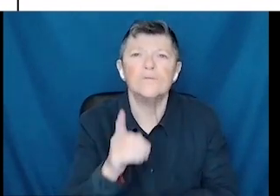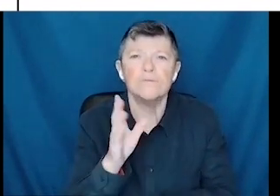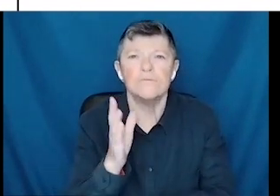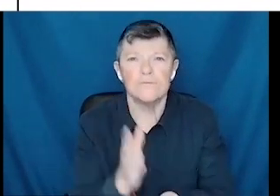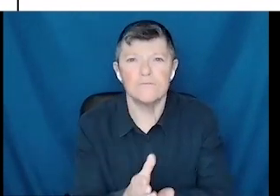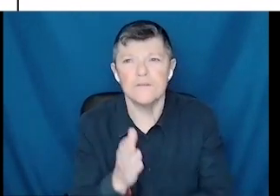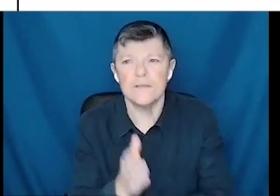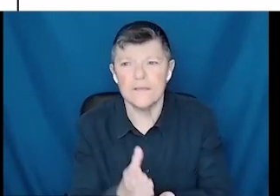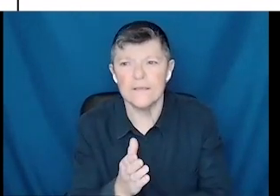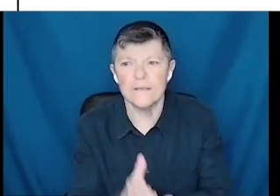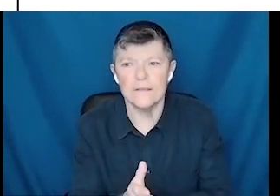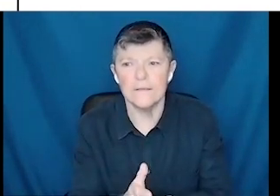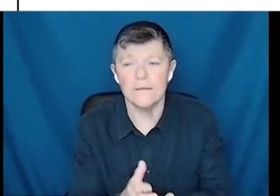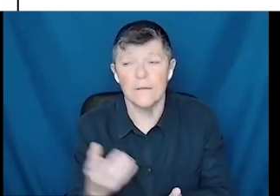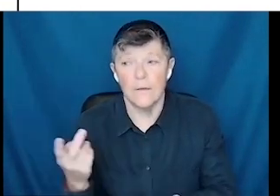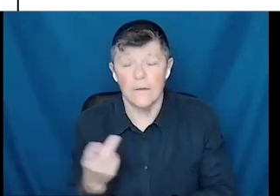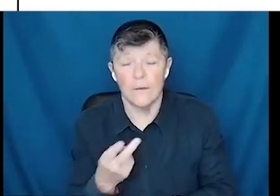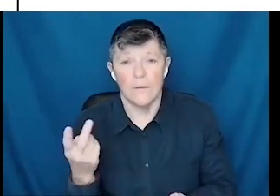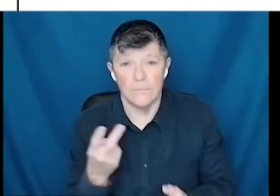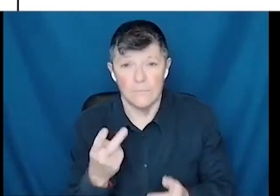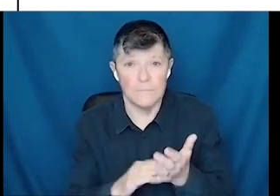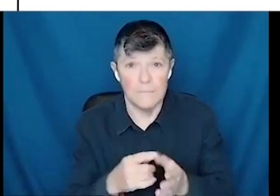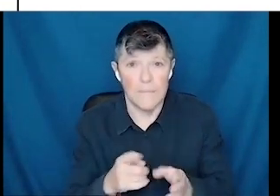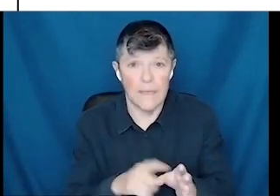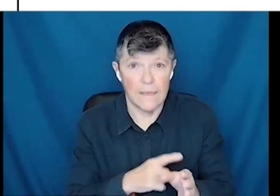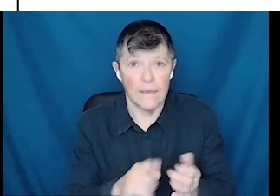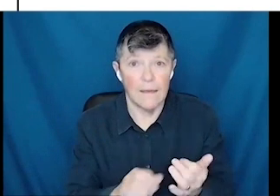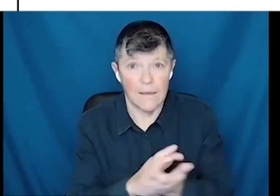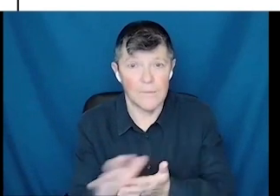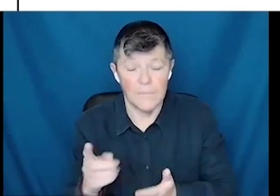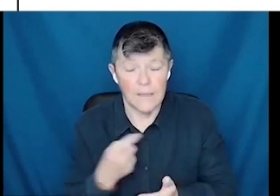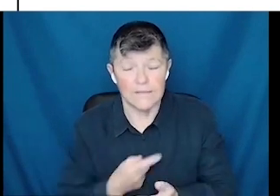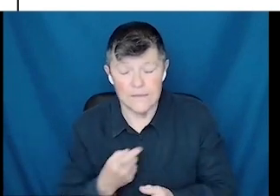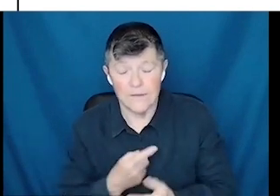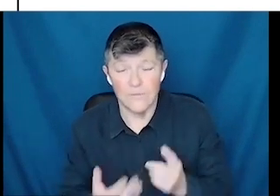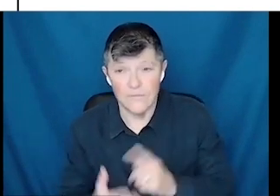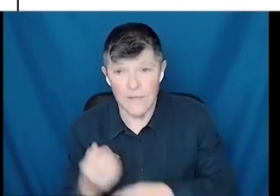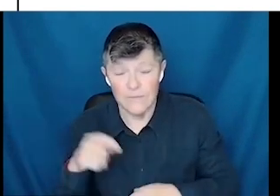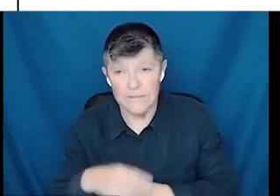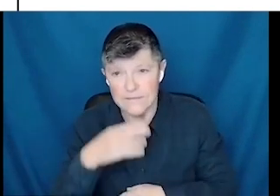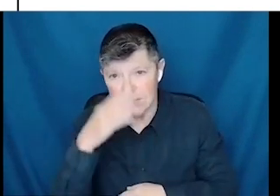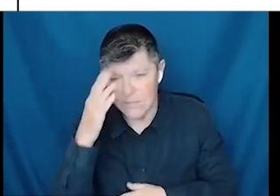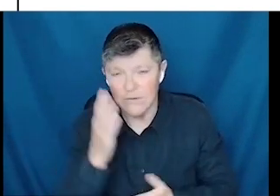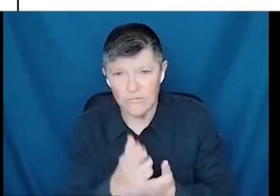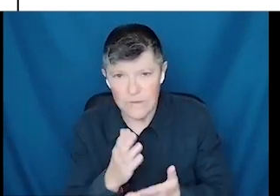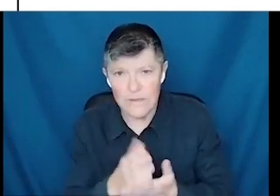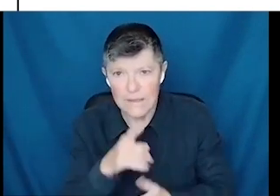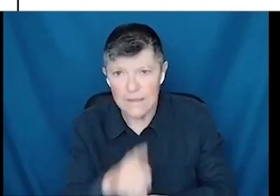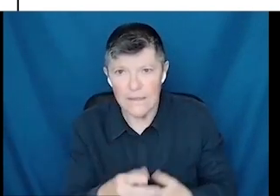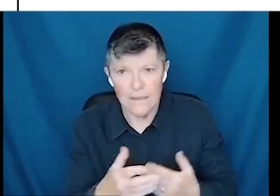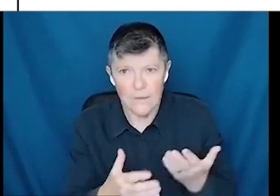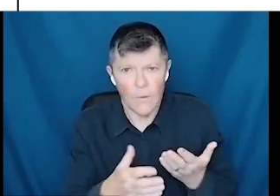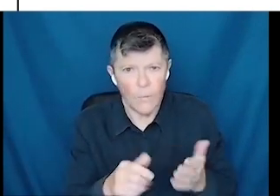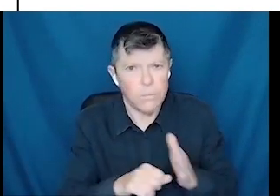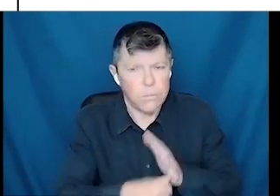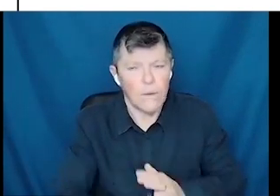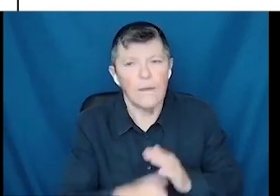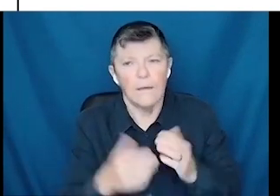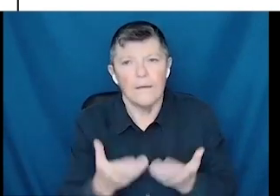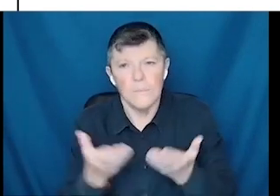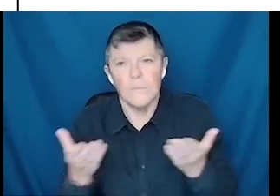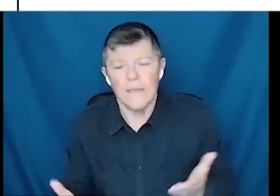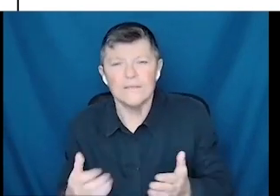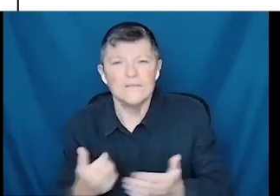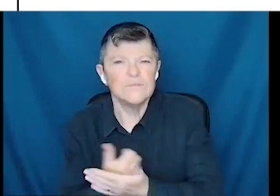surprisingly, as May and I both found out this summer, much more effort than typical academic jargon. But it's definitely a valuable skill with a